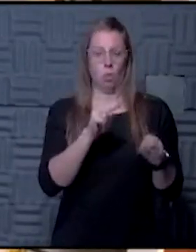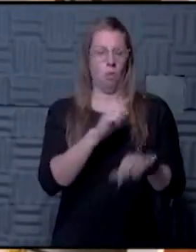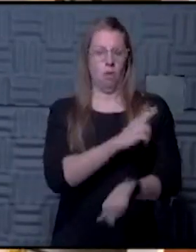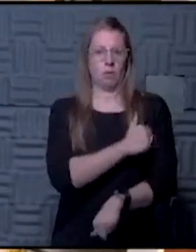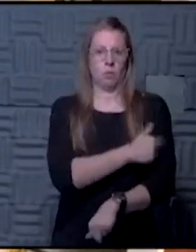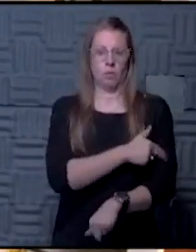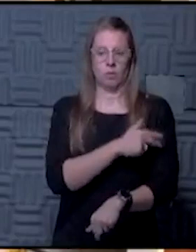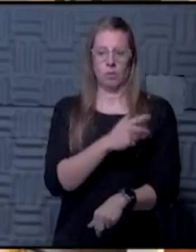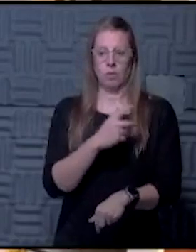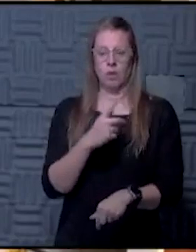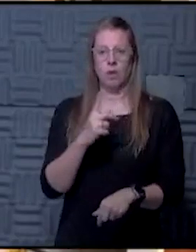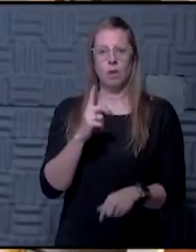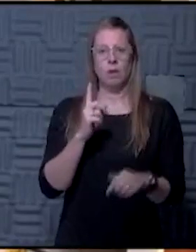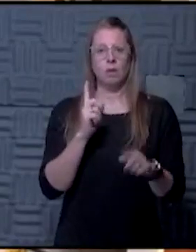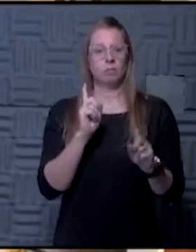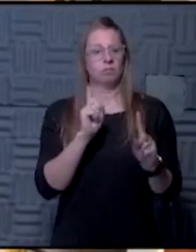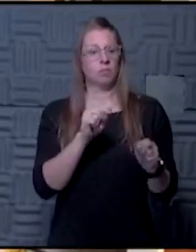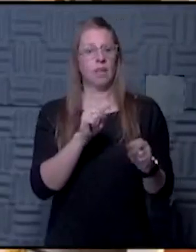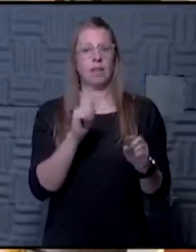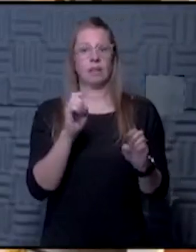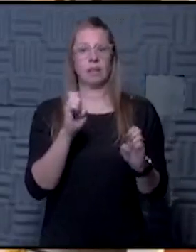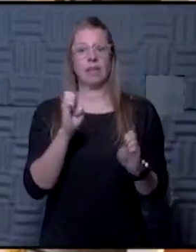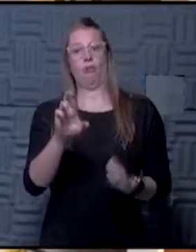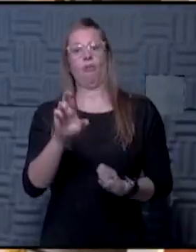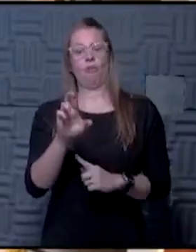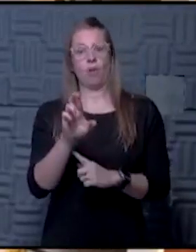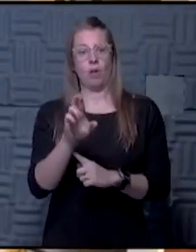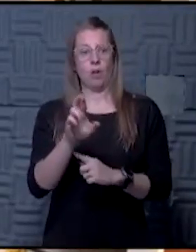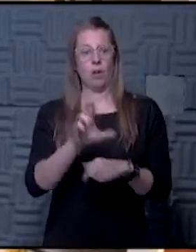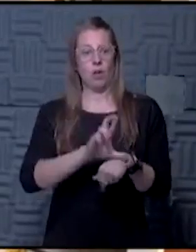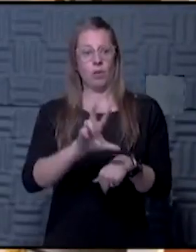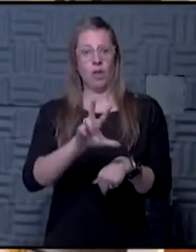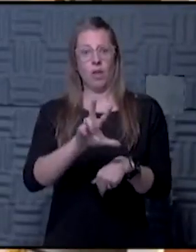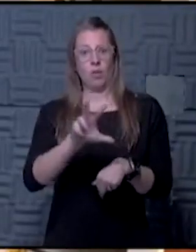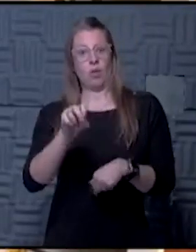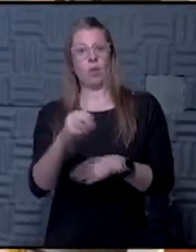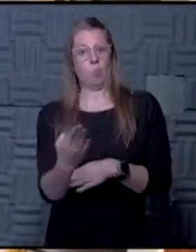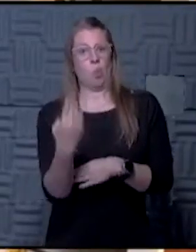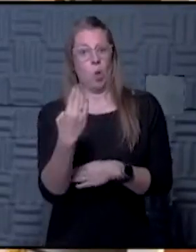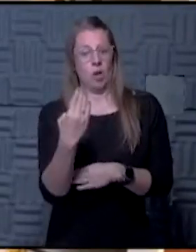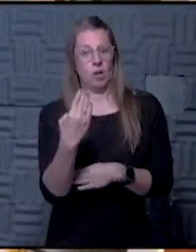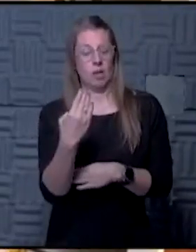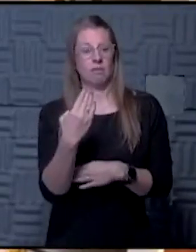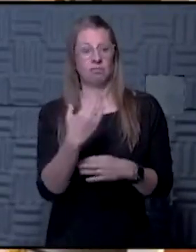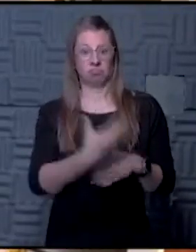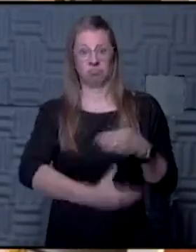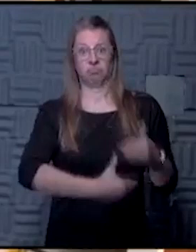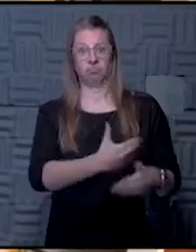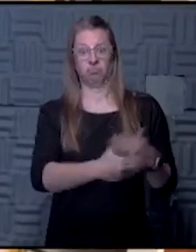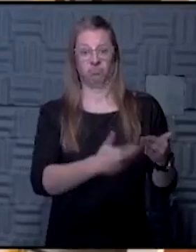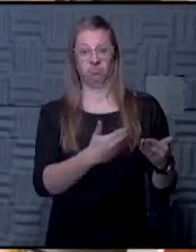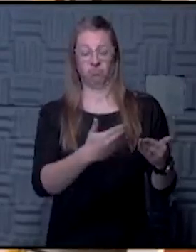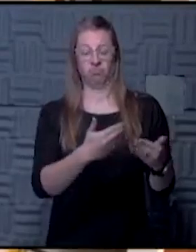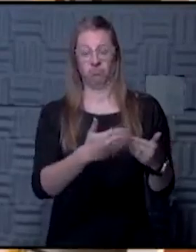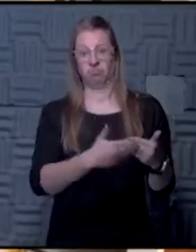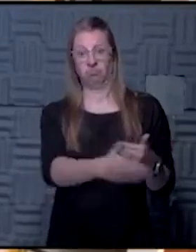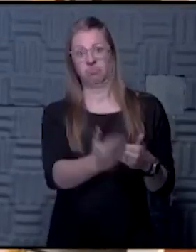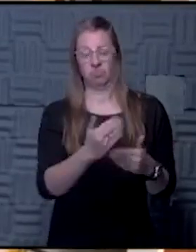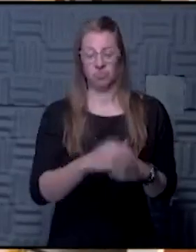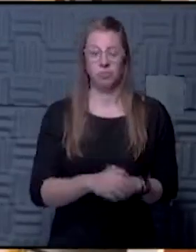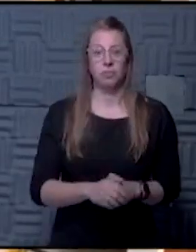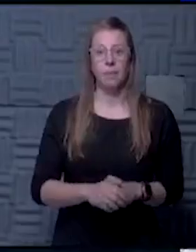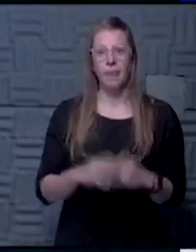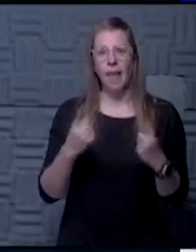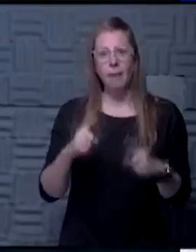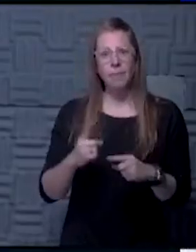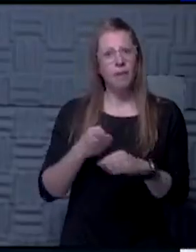presented at the emergency department at 3:30 in the morning and went from there. And so, what